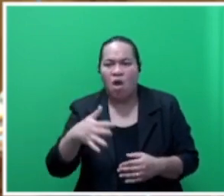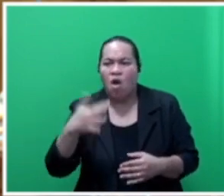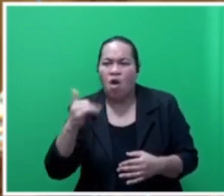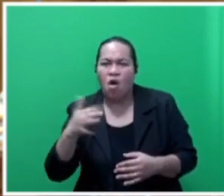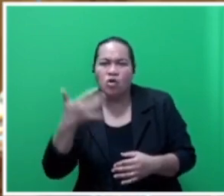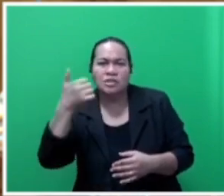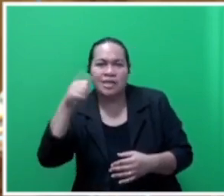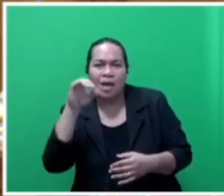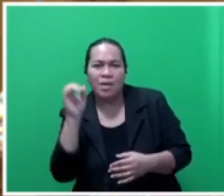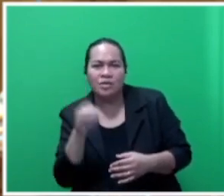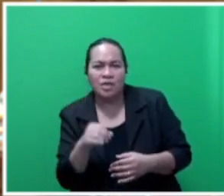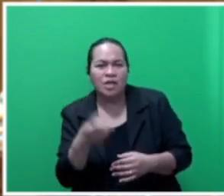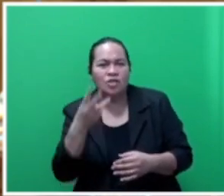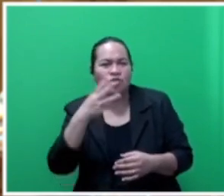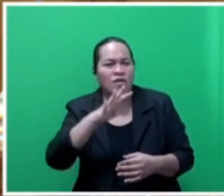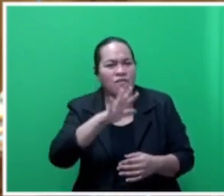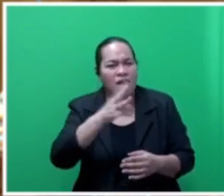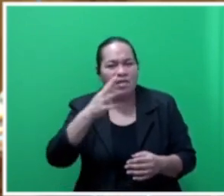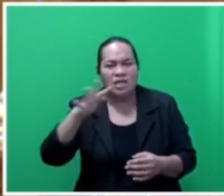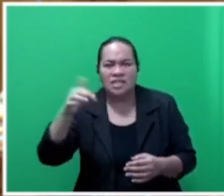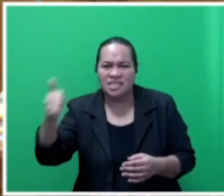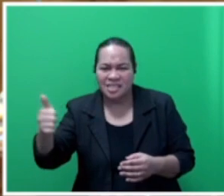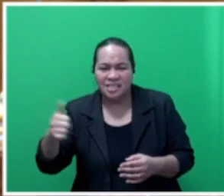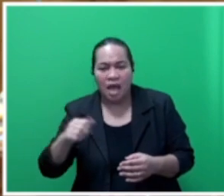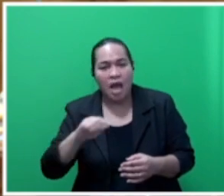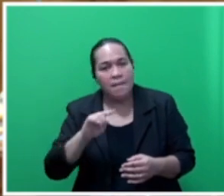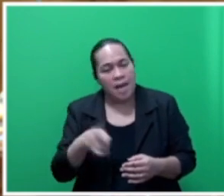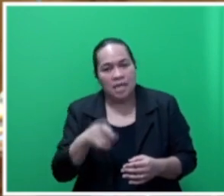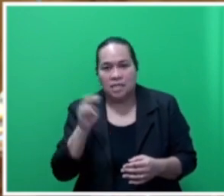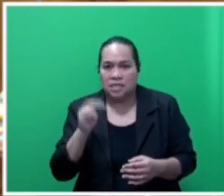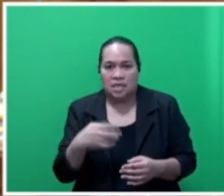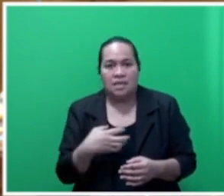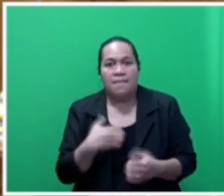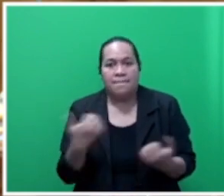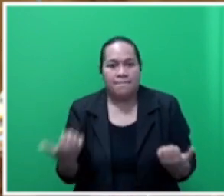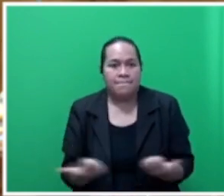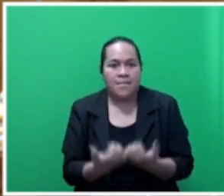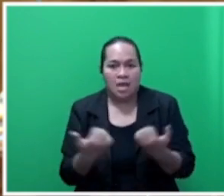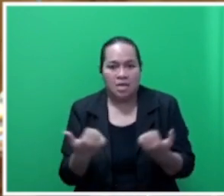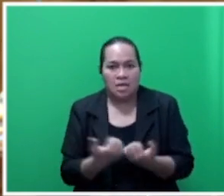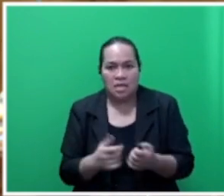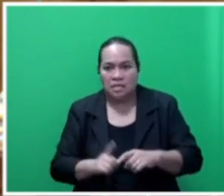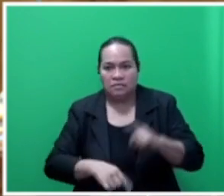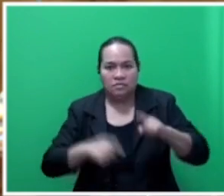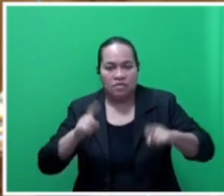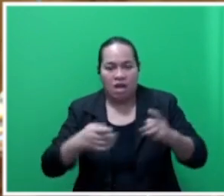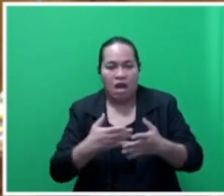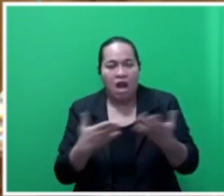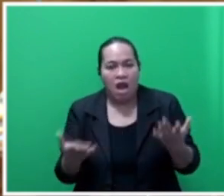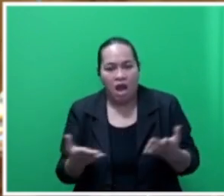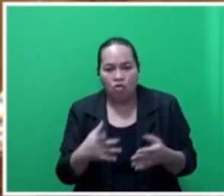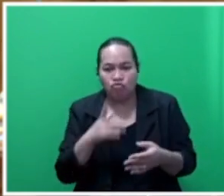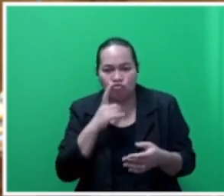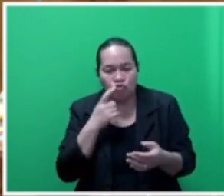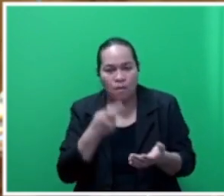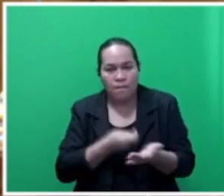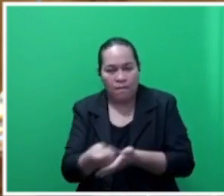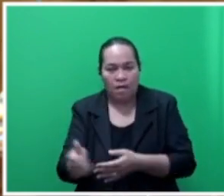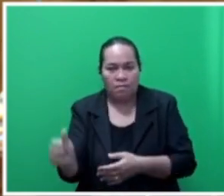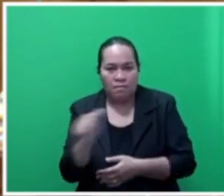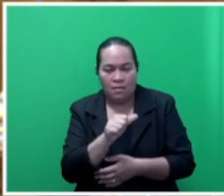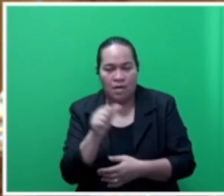2036 may be reasonable, but requires many fiscal abstinence during the first phase of this